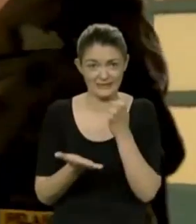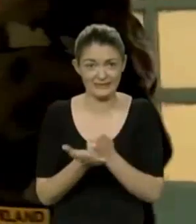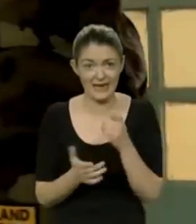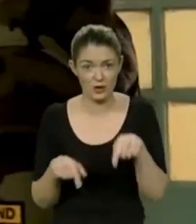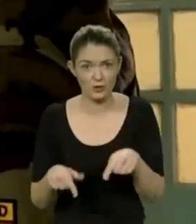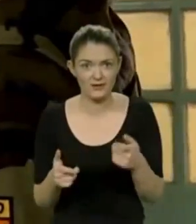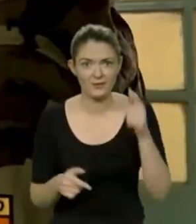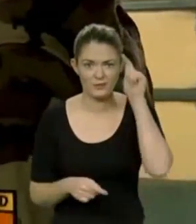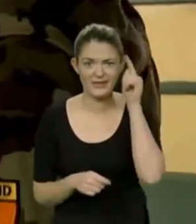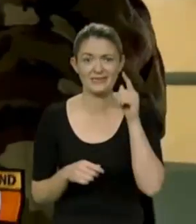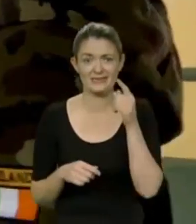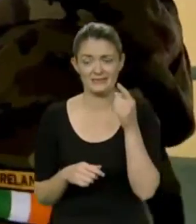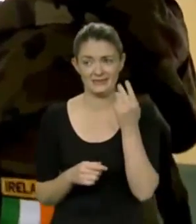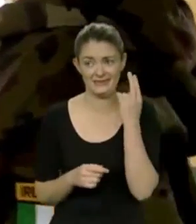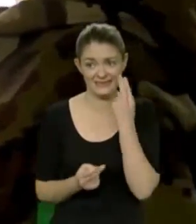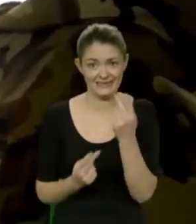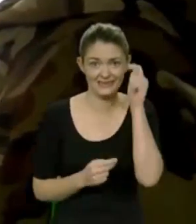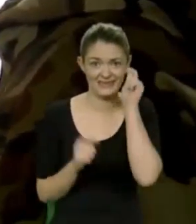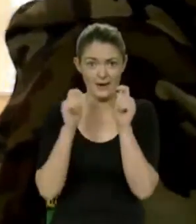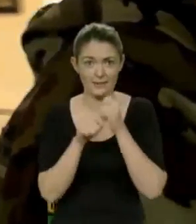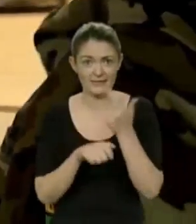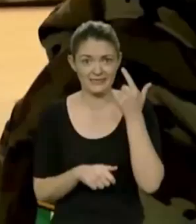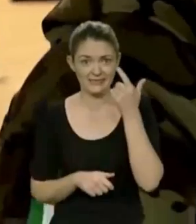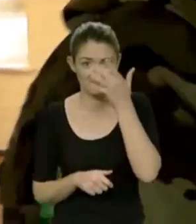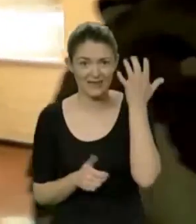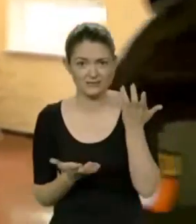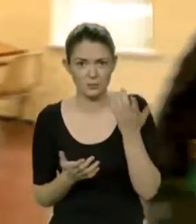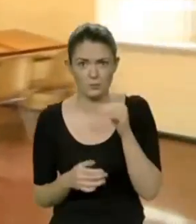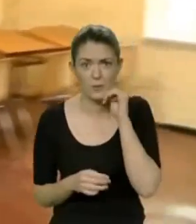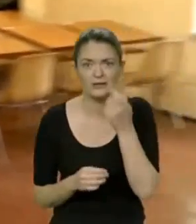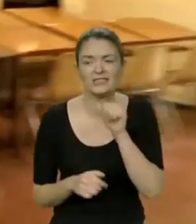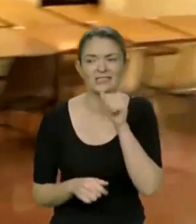second. Because whoever was here didn't fucking do their job.